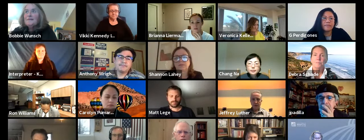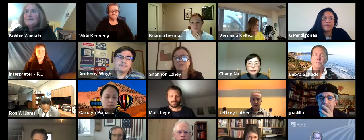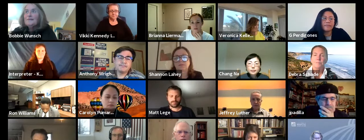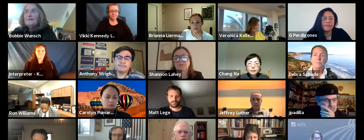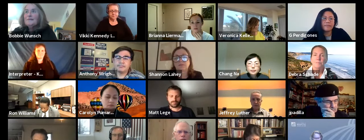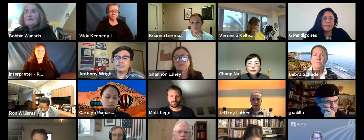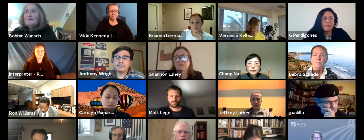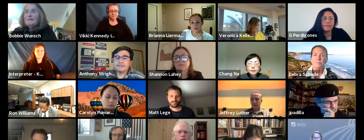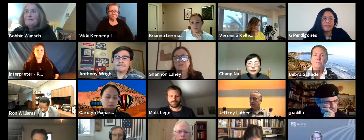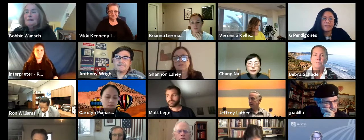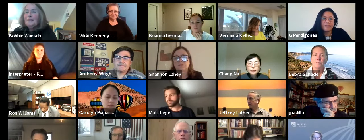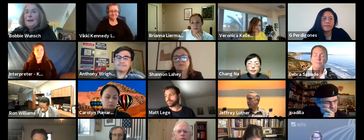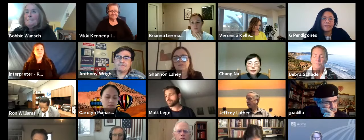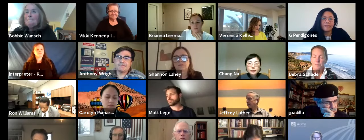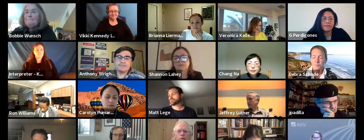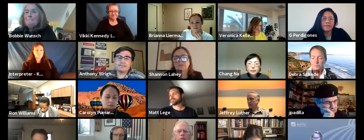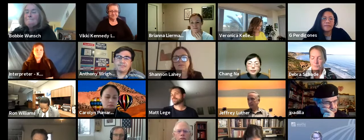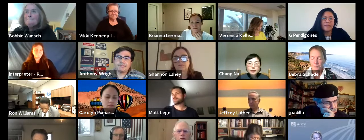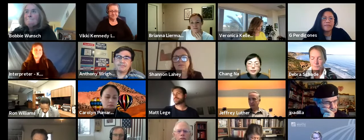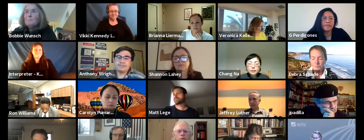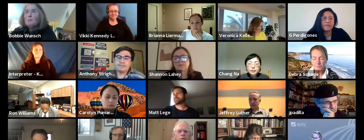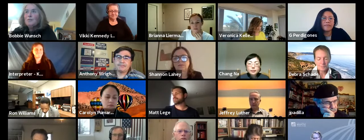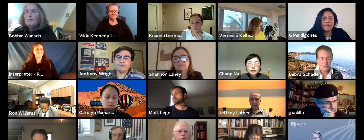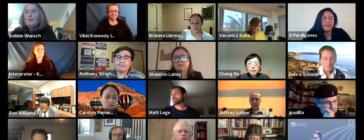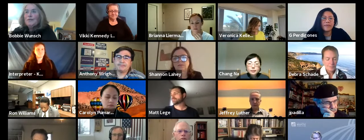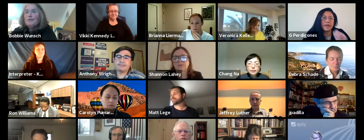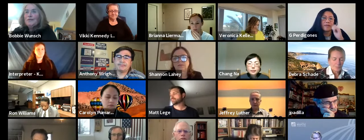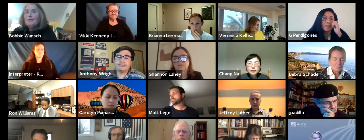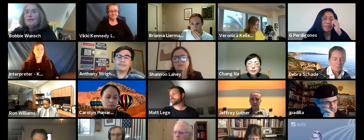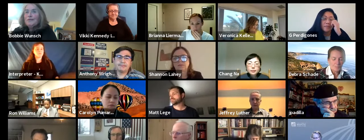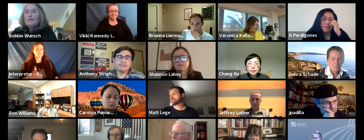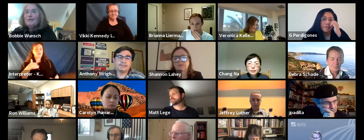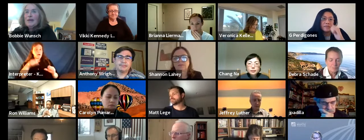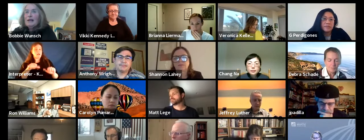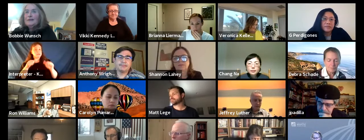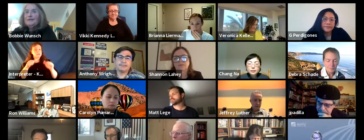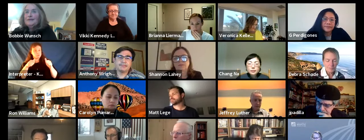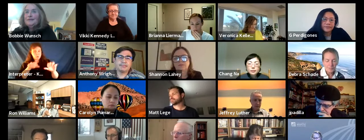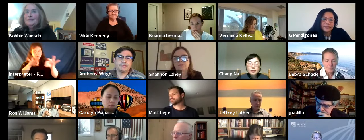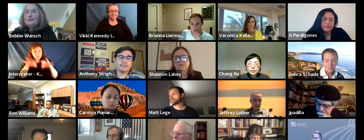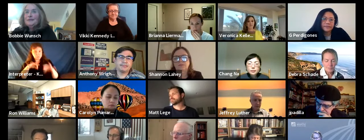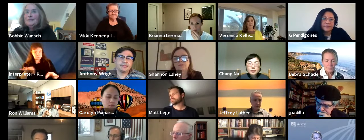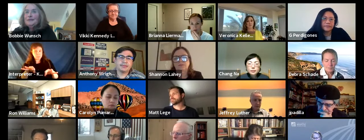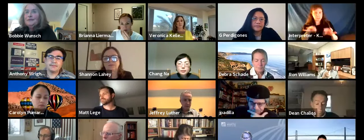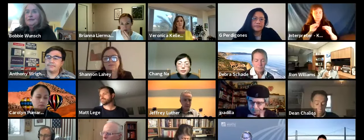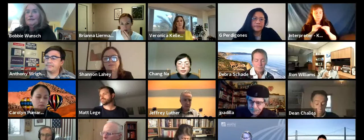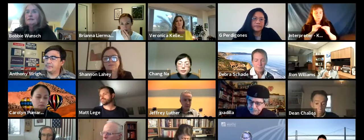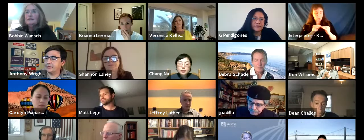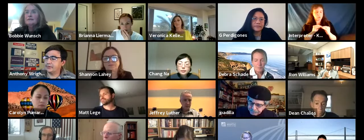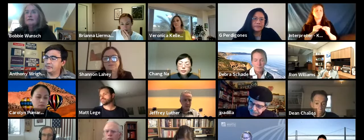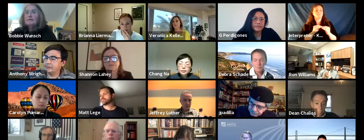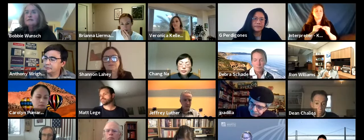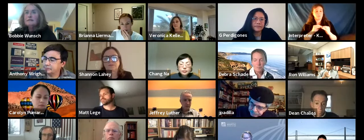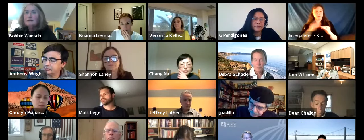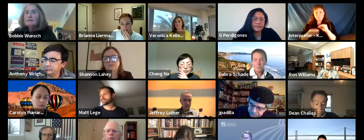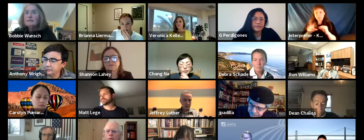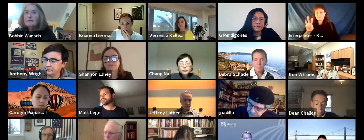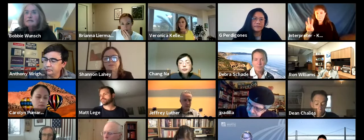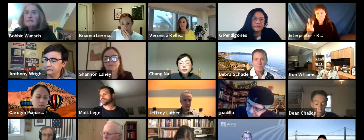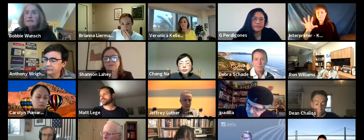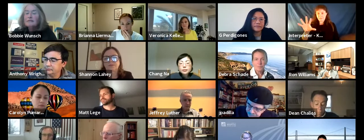I can try and fill in a couple of those blanks. The addition of the 65